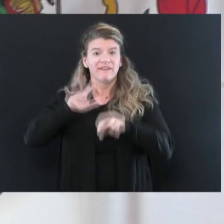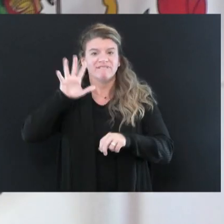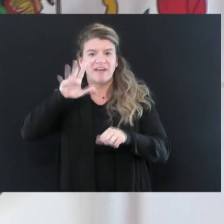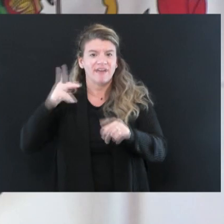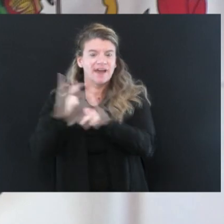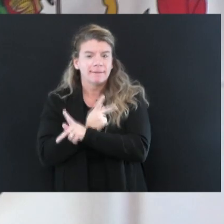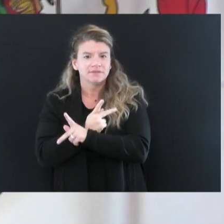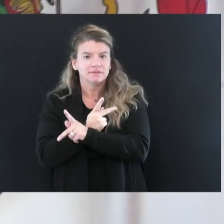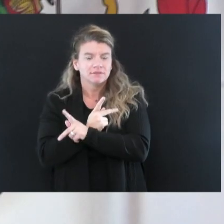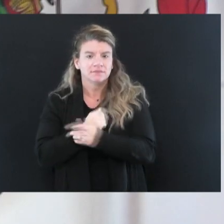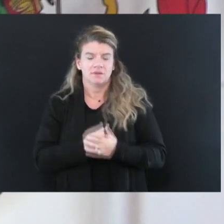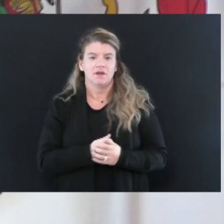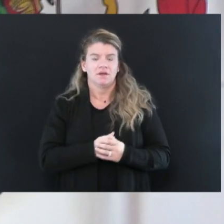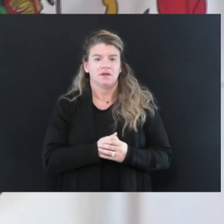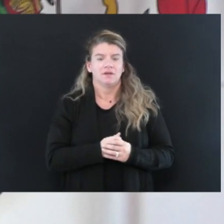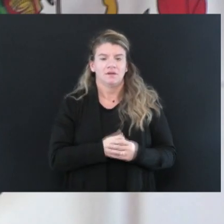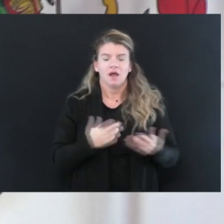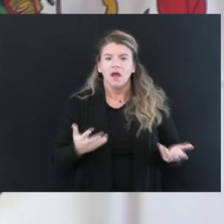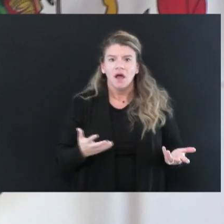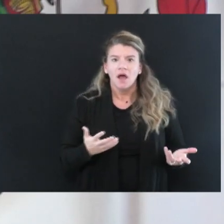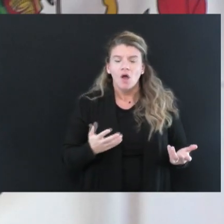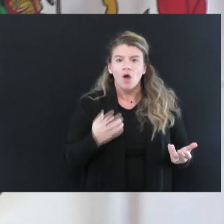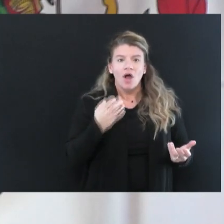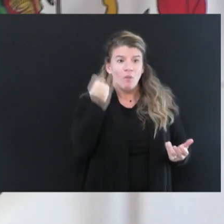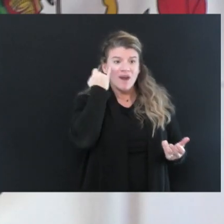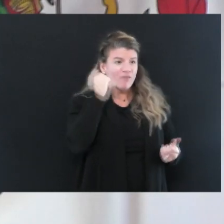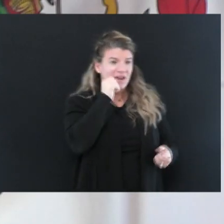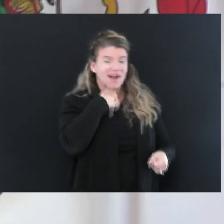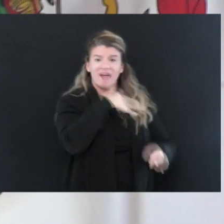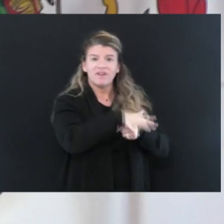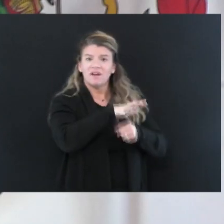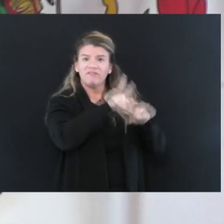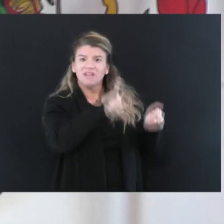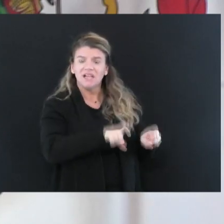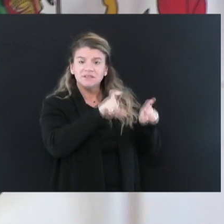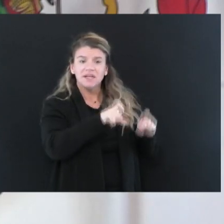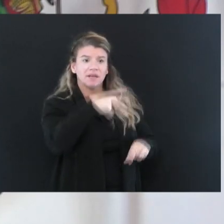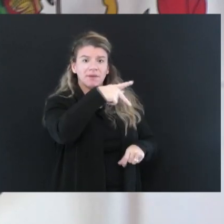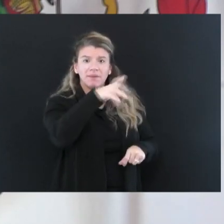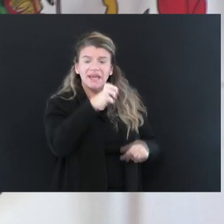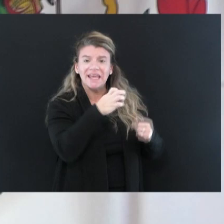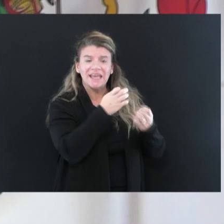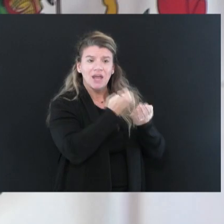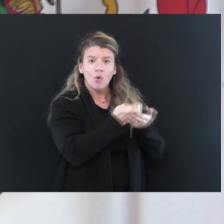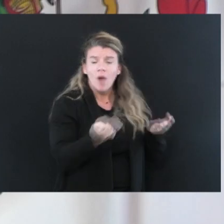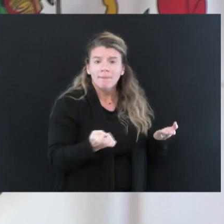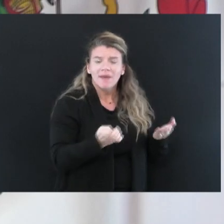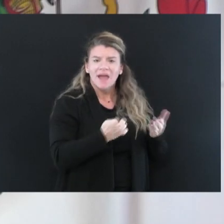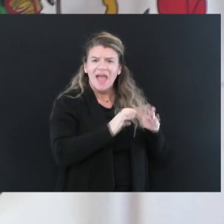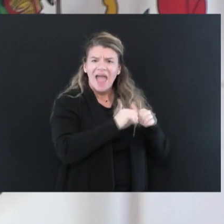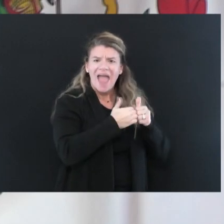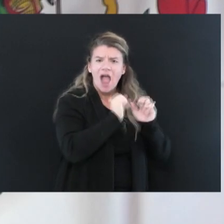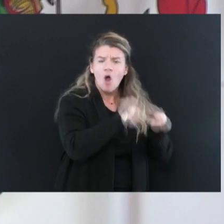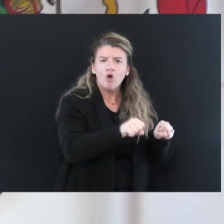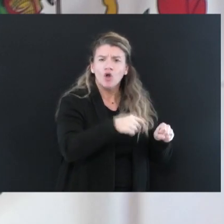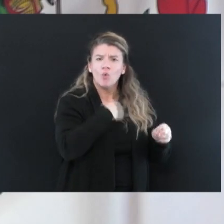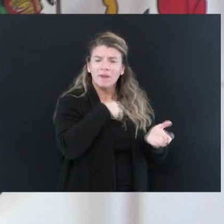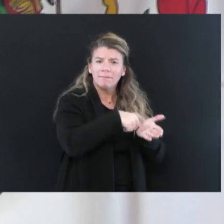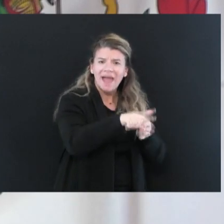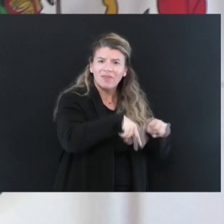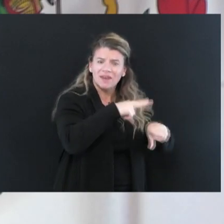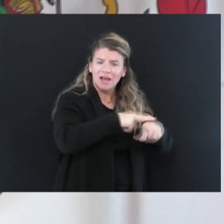having the PPE and the testing ability? What would we do to be able to supplement and pay our National